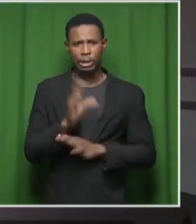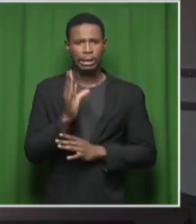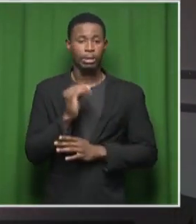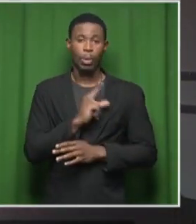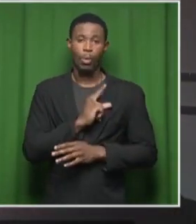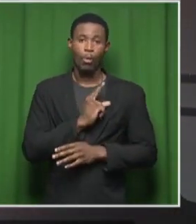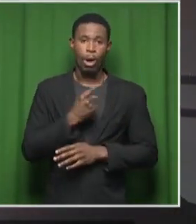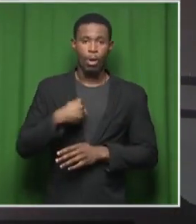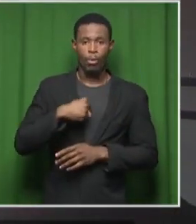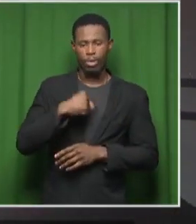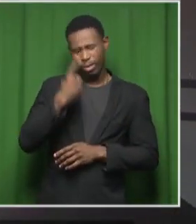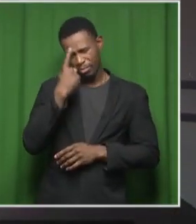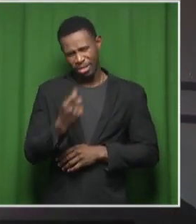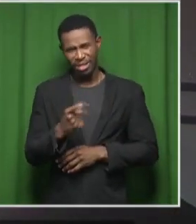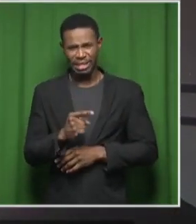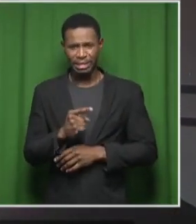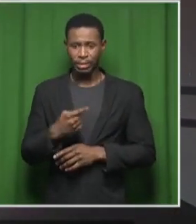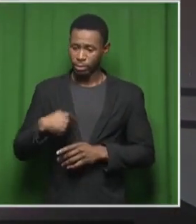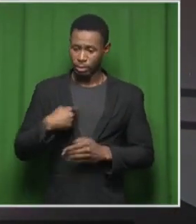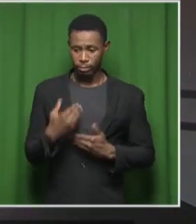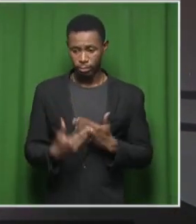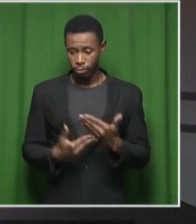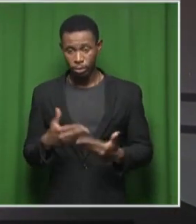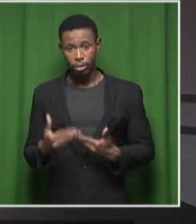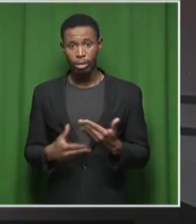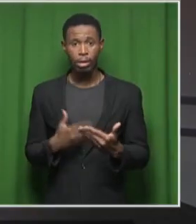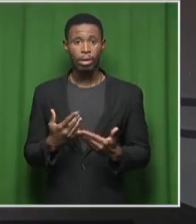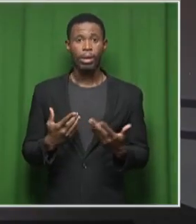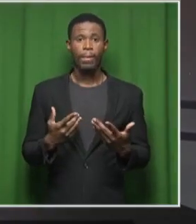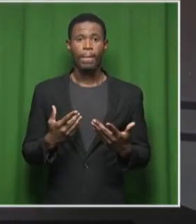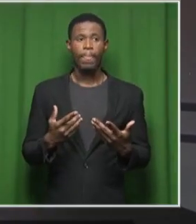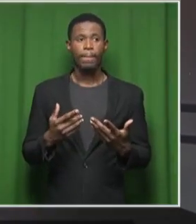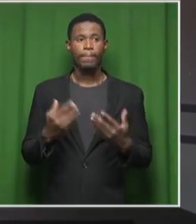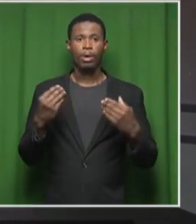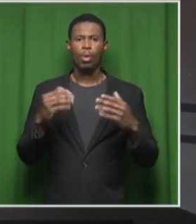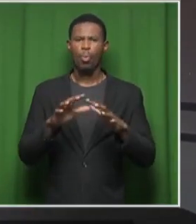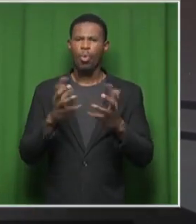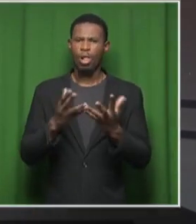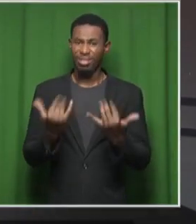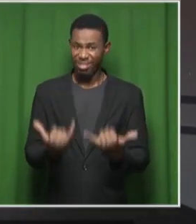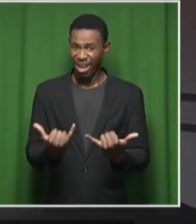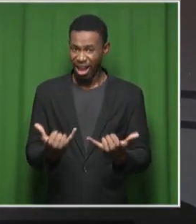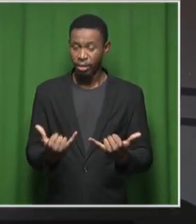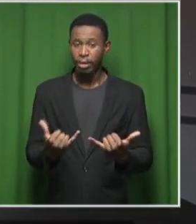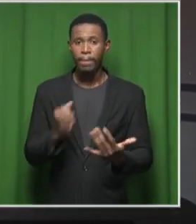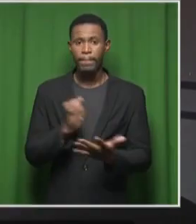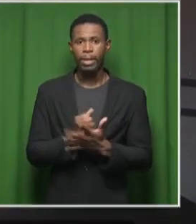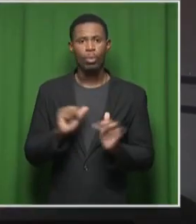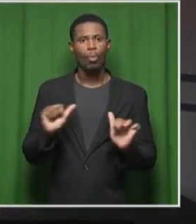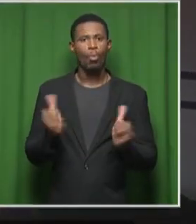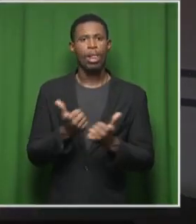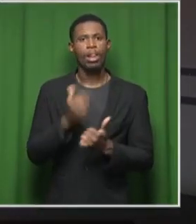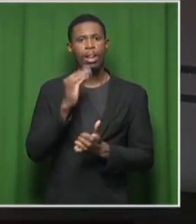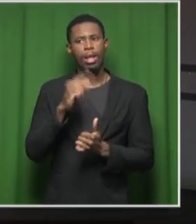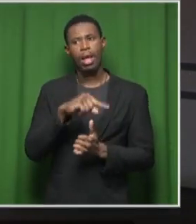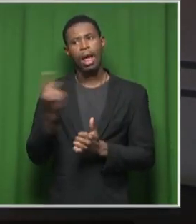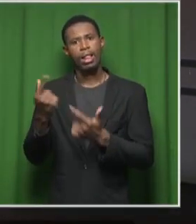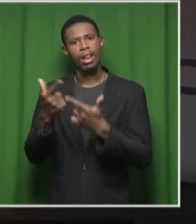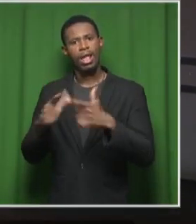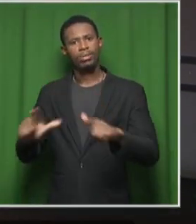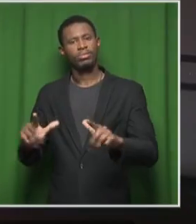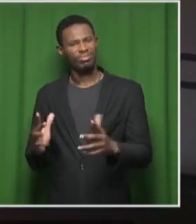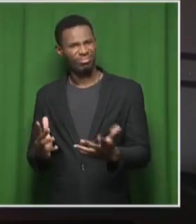are believing that to function in a commercial, in a capitalistic or rather modern society, you need to be well-versed in other languages.